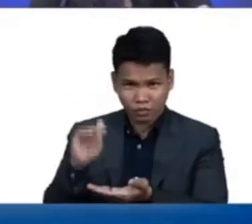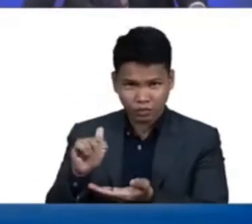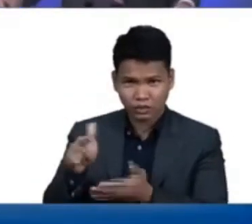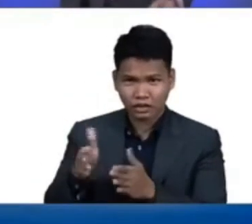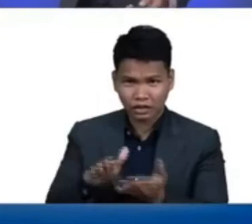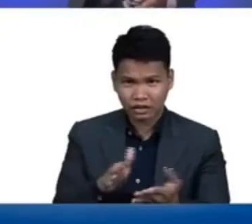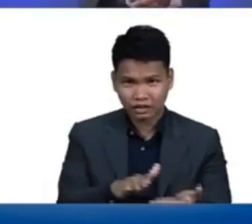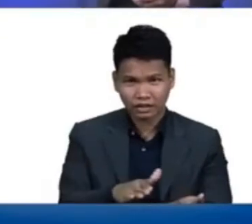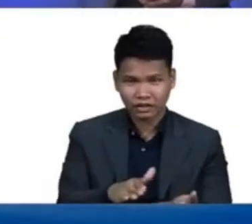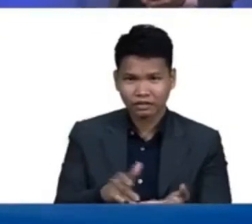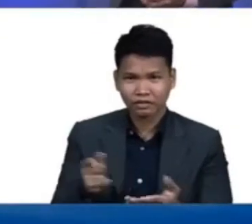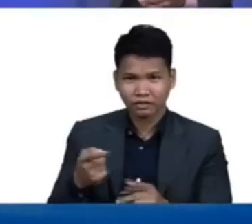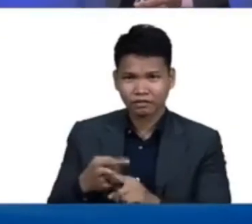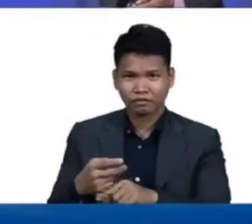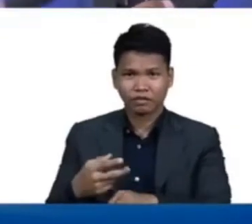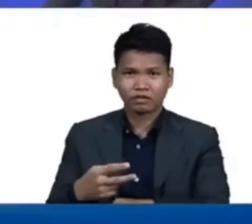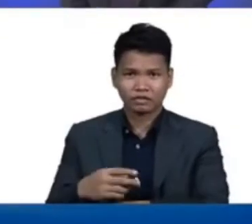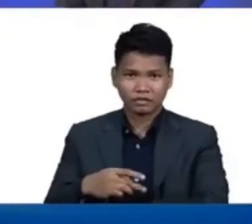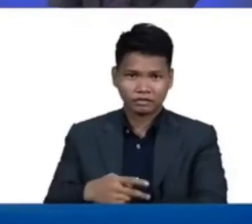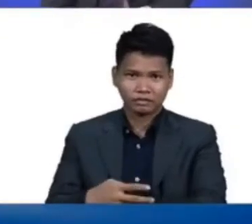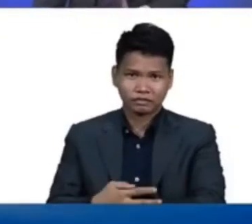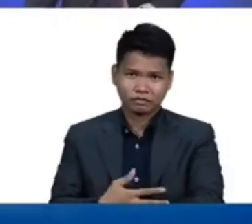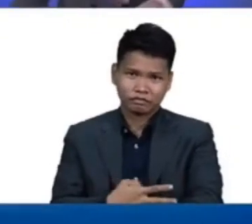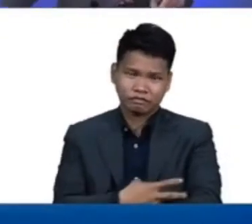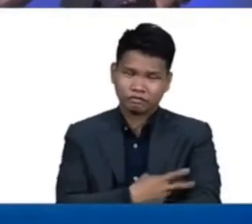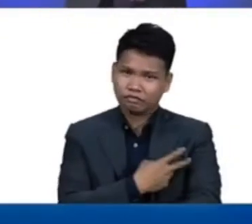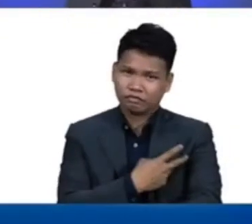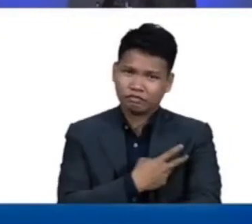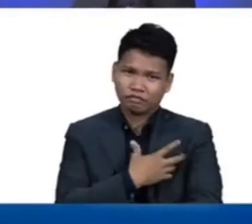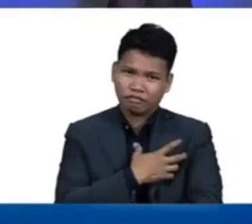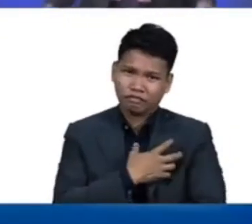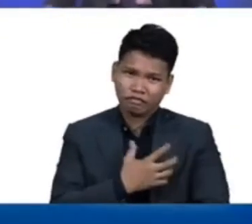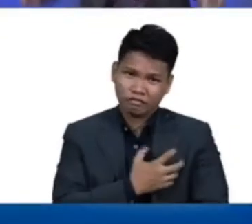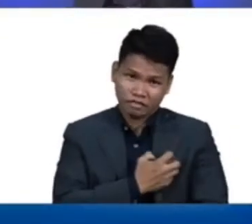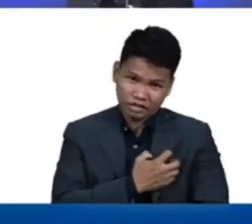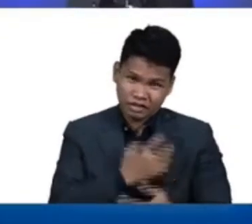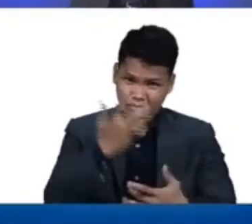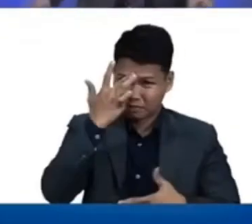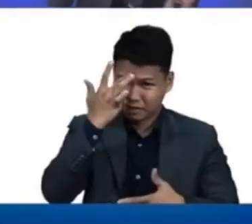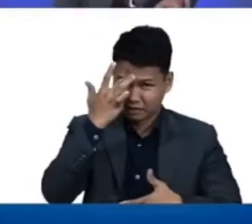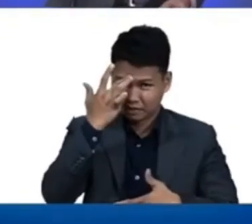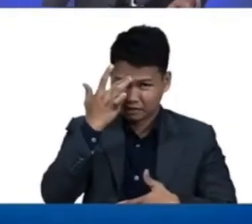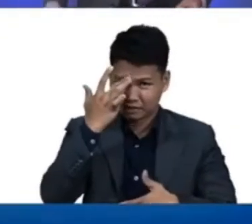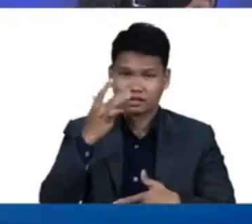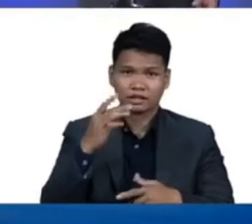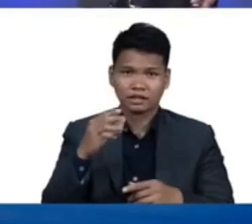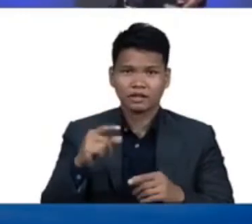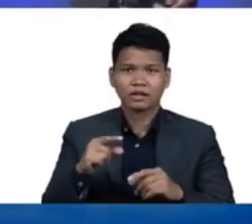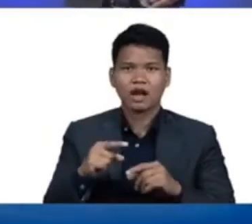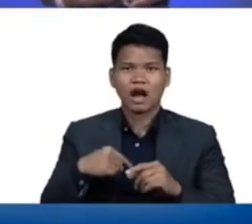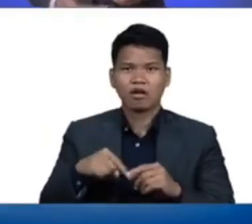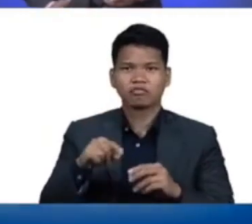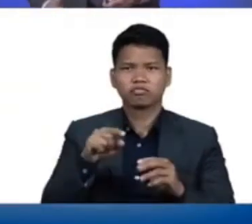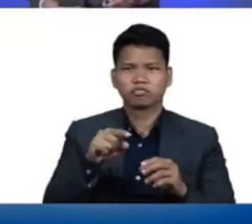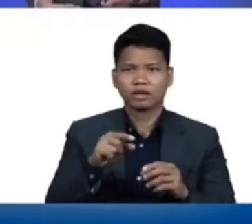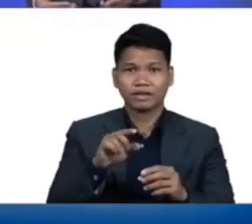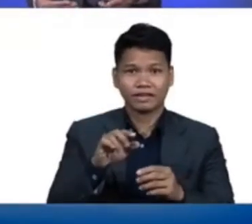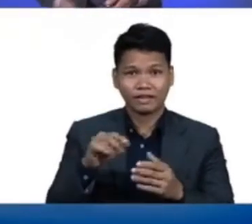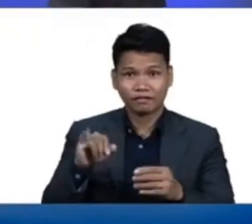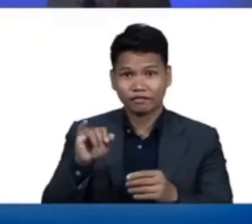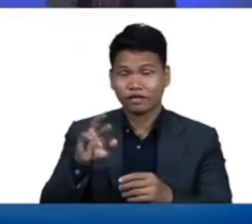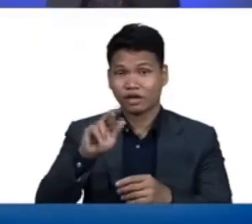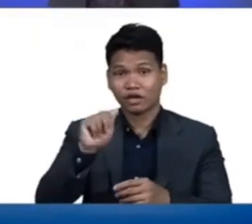was associated with 26% reduction in mortality from heart disease.